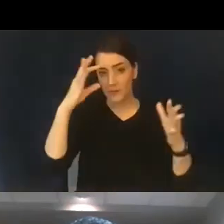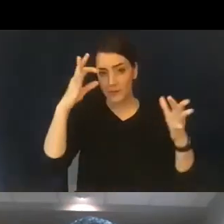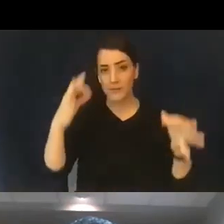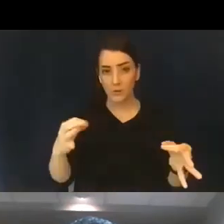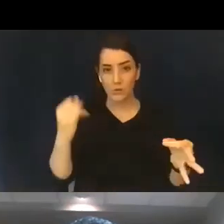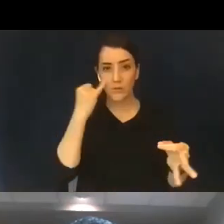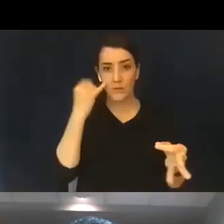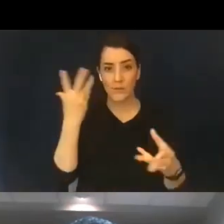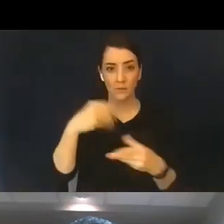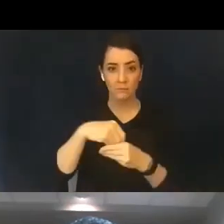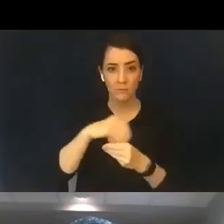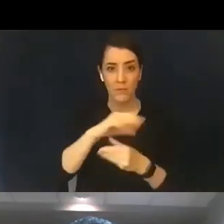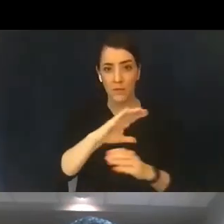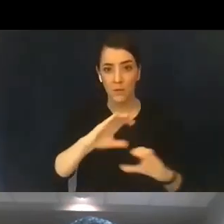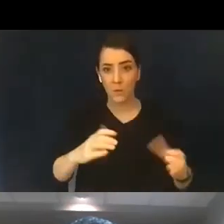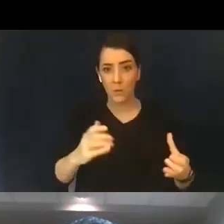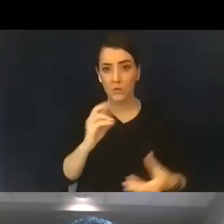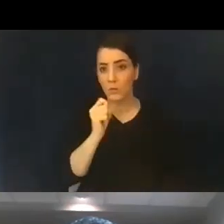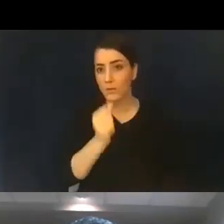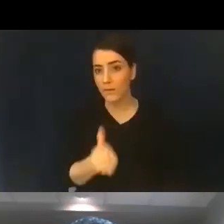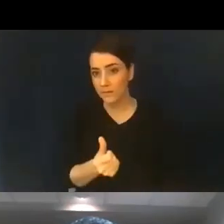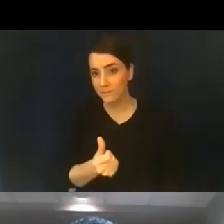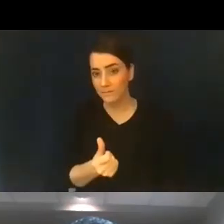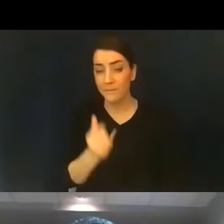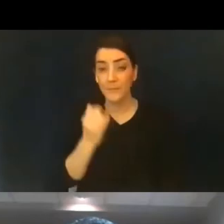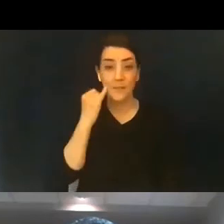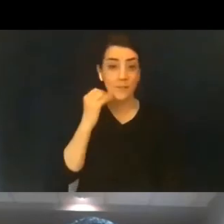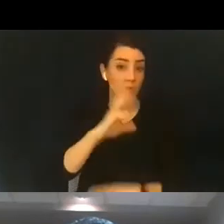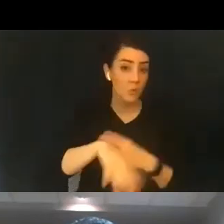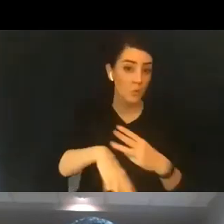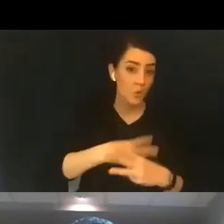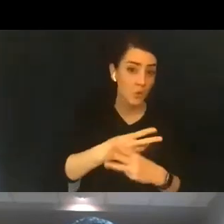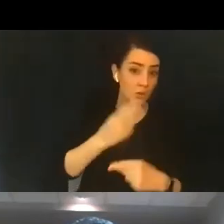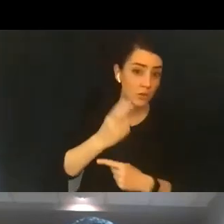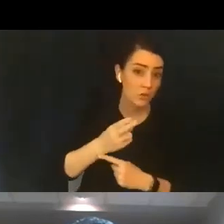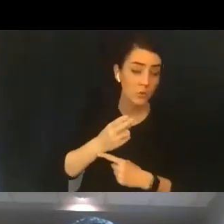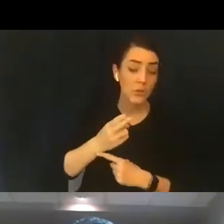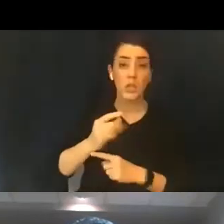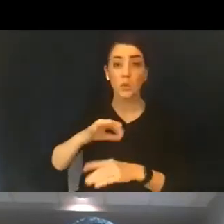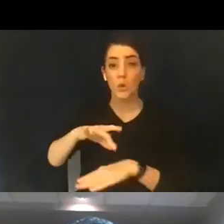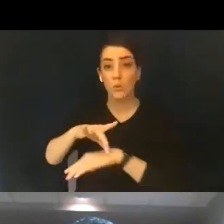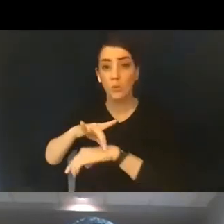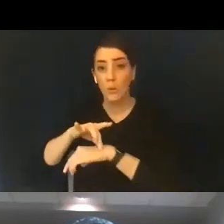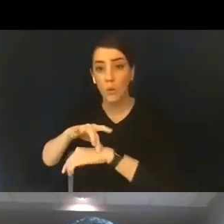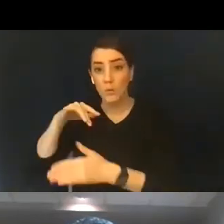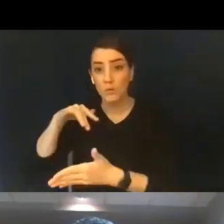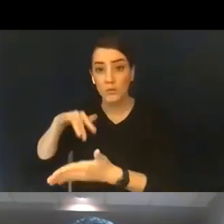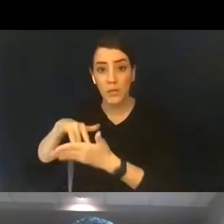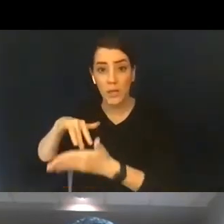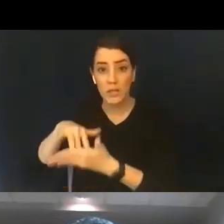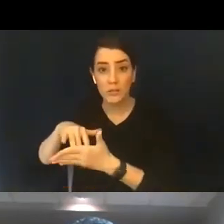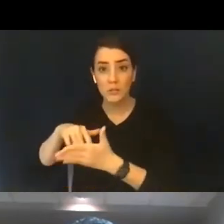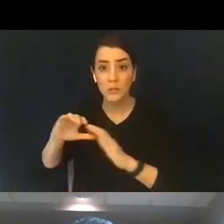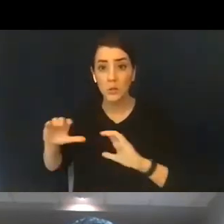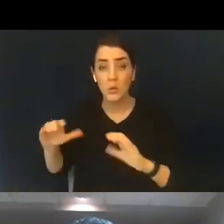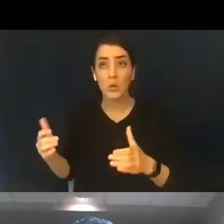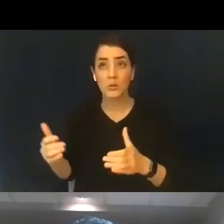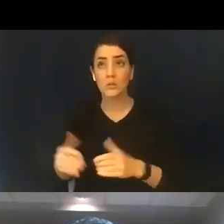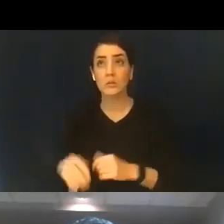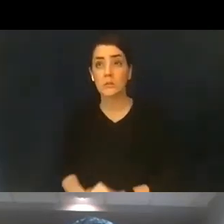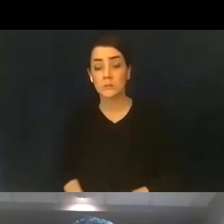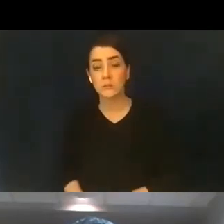course or not. You know, whether it's a world history or global studies course, or, you know, indeed there are, you know, teachers who do